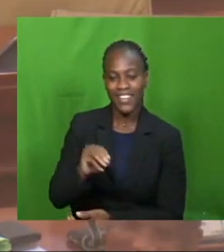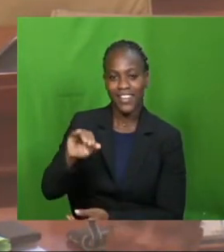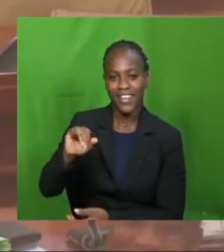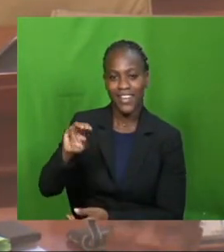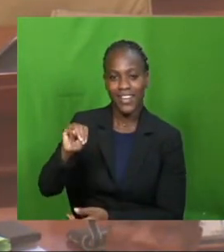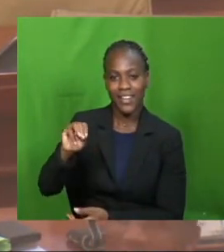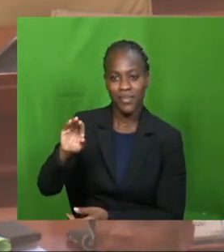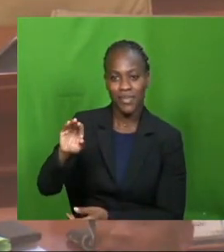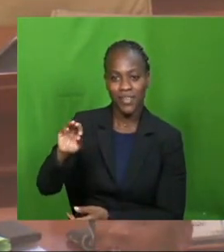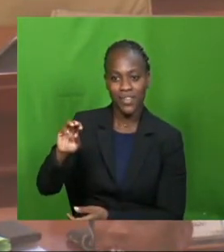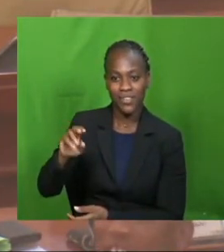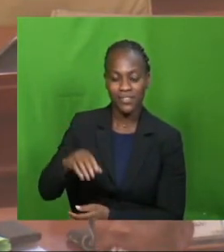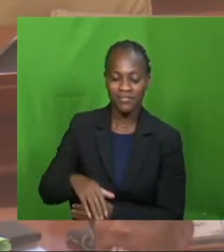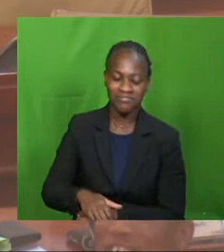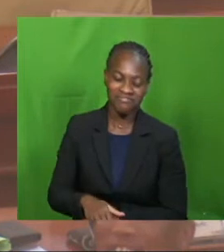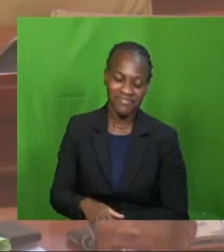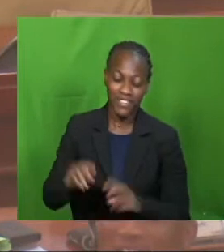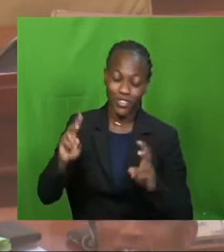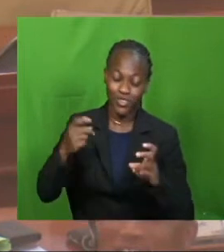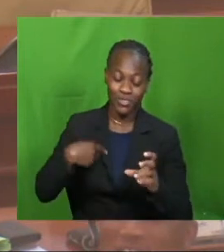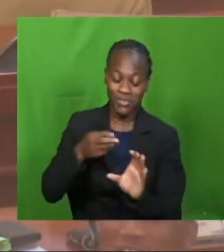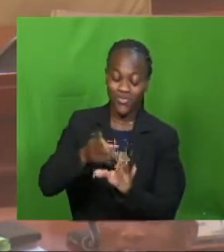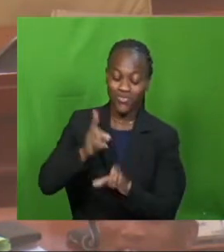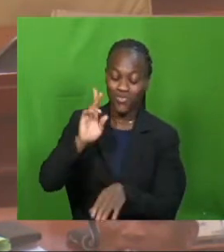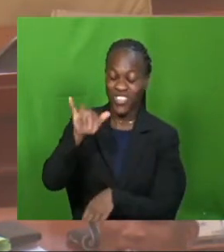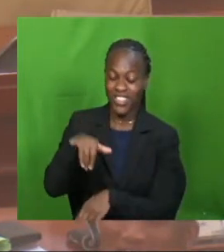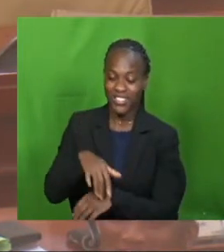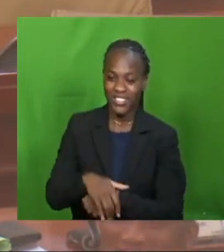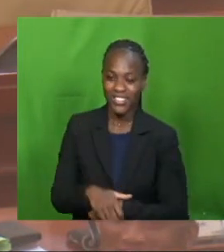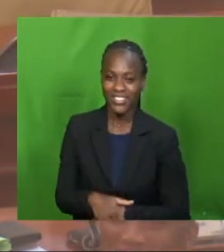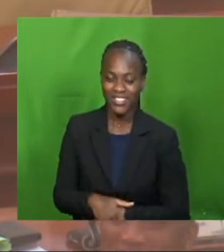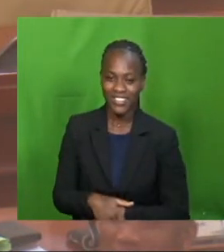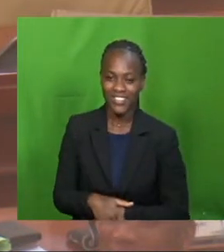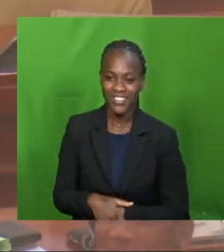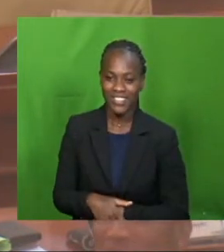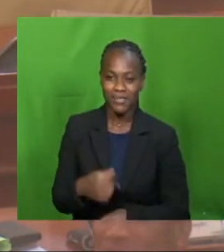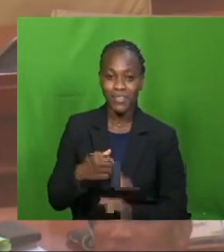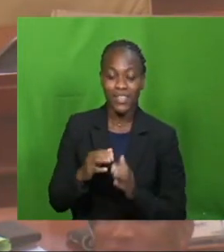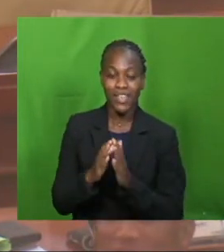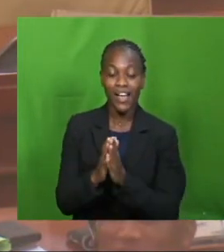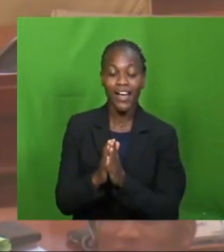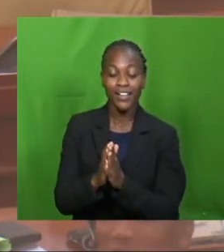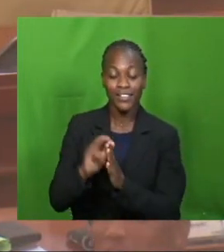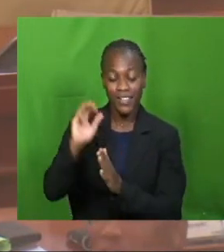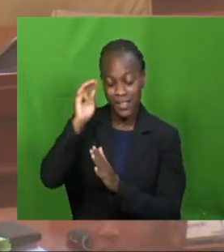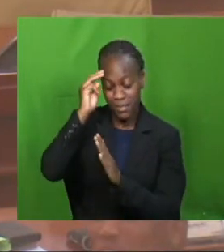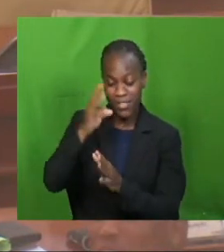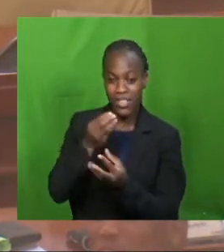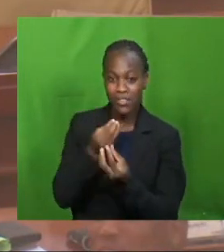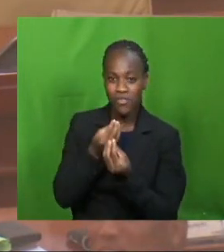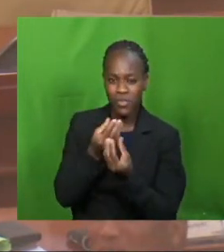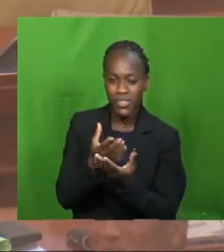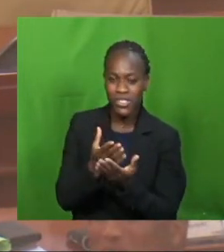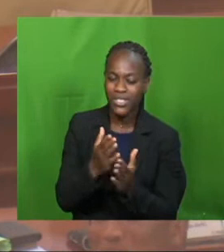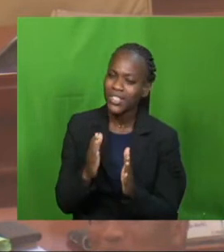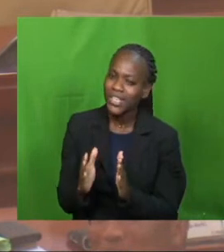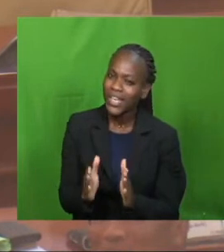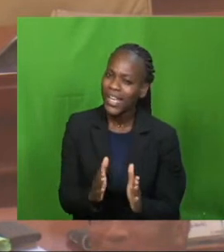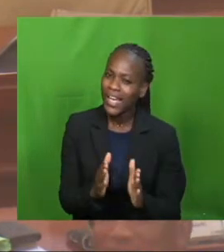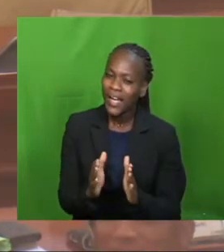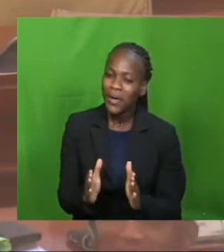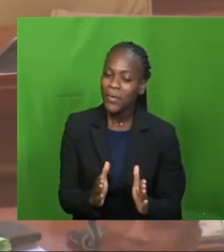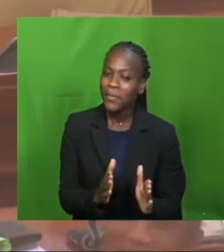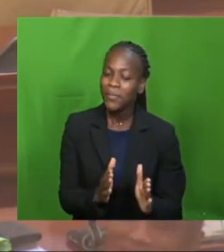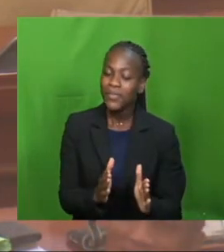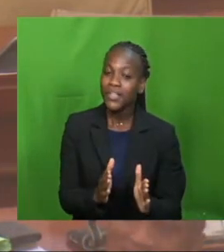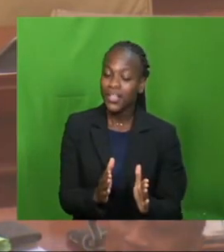Mr. Speaker, I will withdraw that. I will withdraw the IMF Affairs. To ask the Minister for Information the measures being